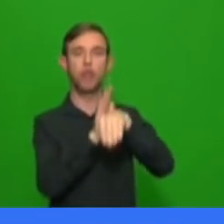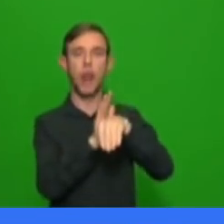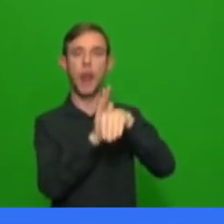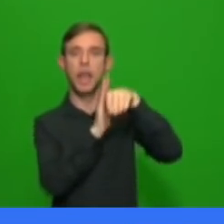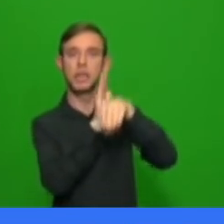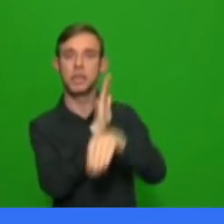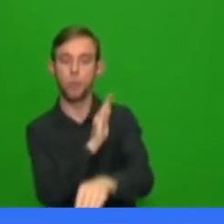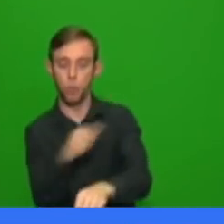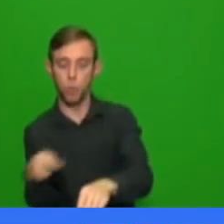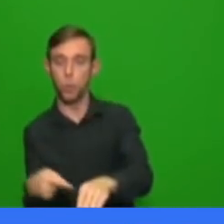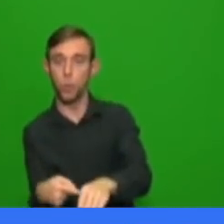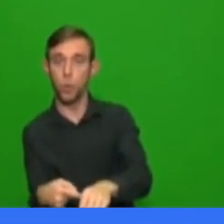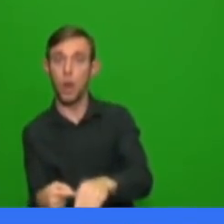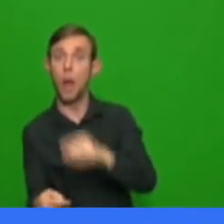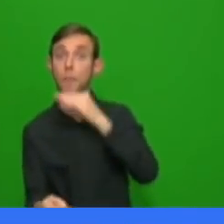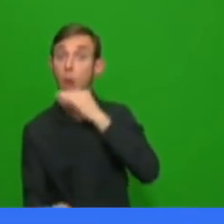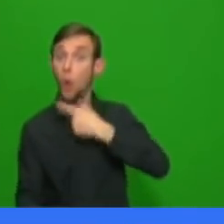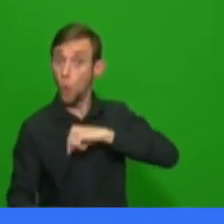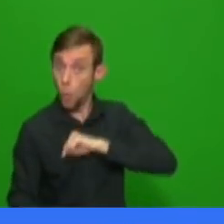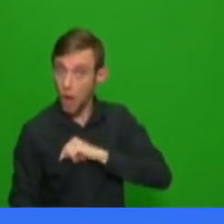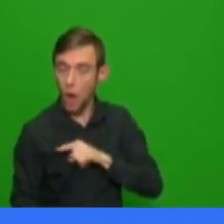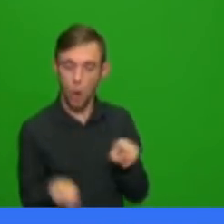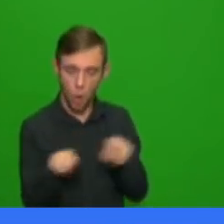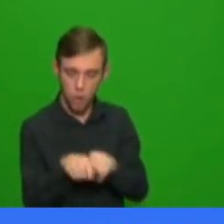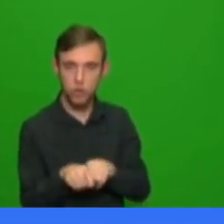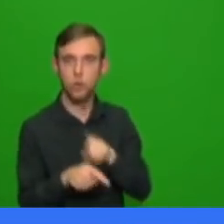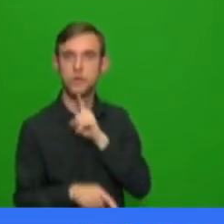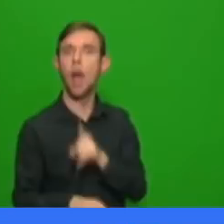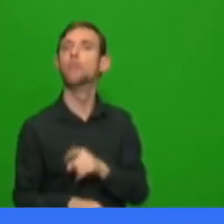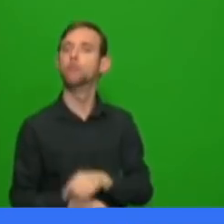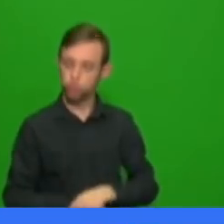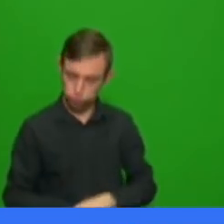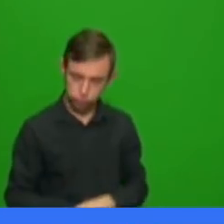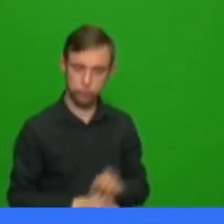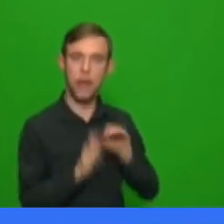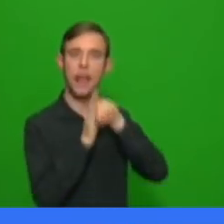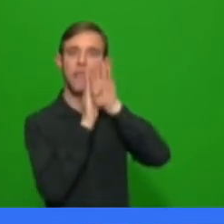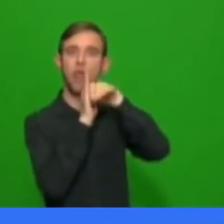down. We also are of the view that it has come down,